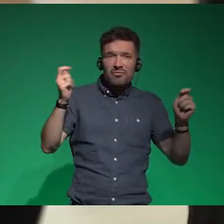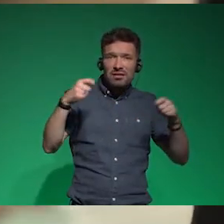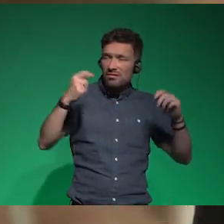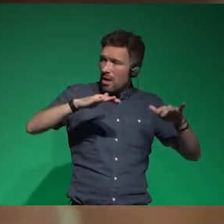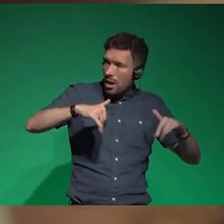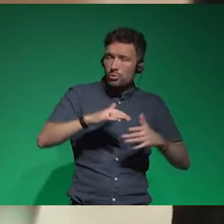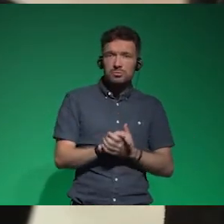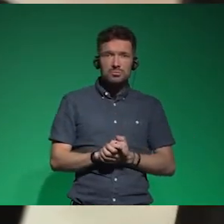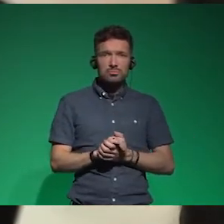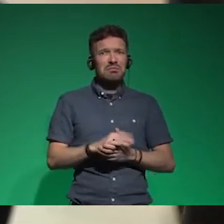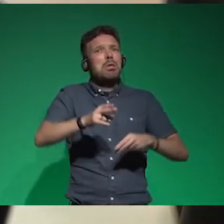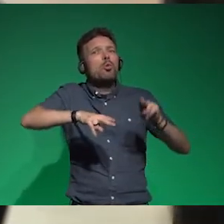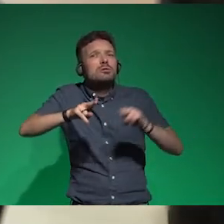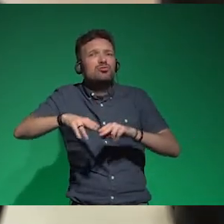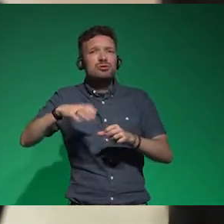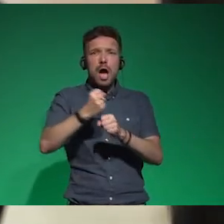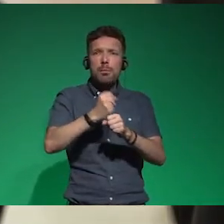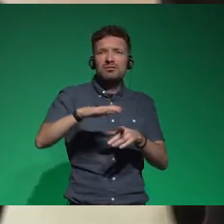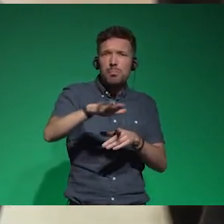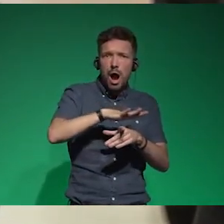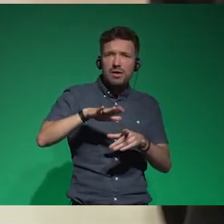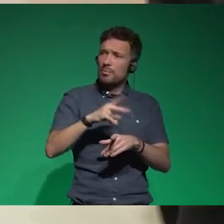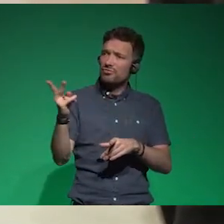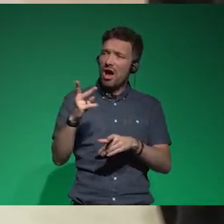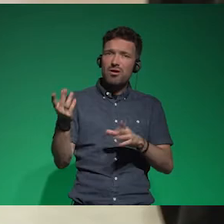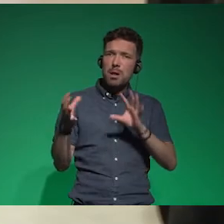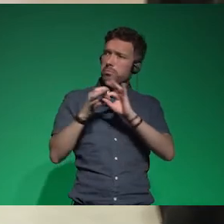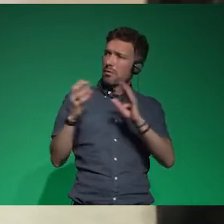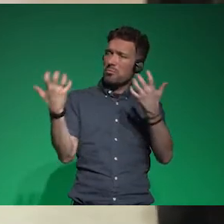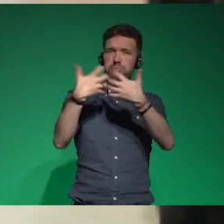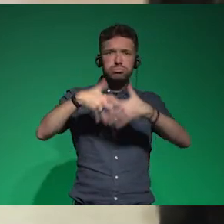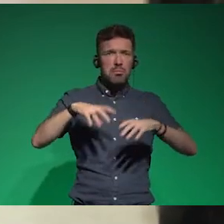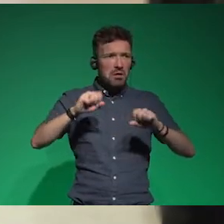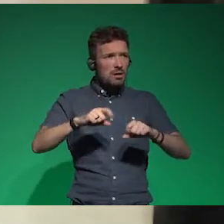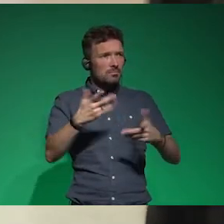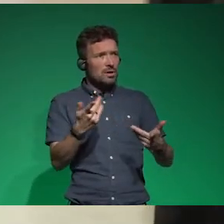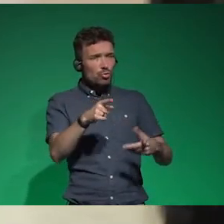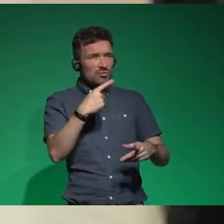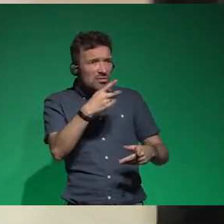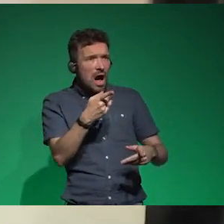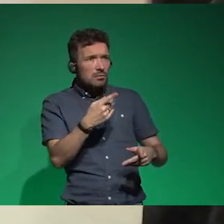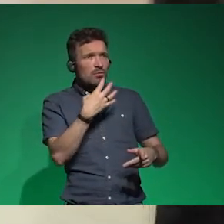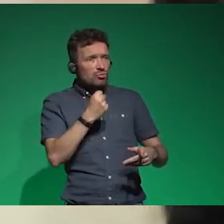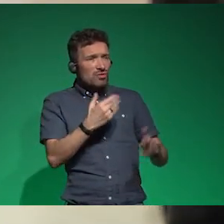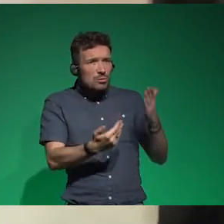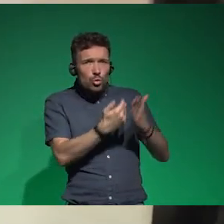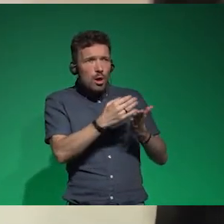they are artists from Indonesia and therefore there is already some kind of,